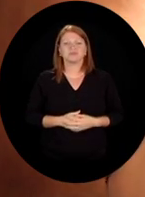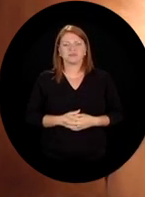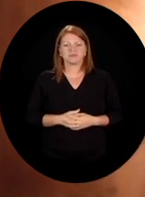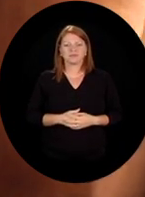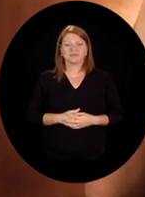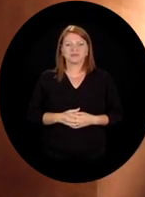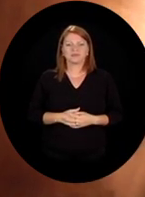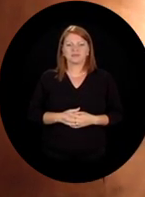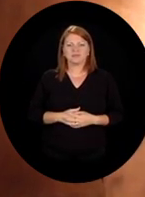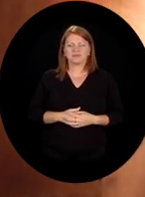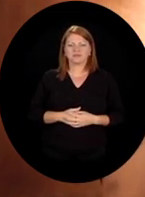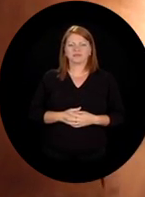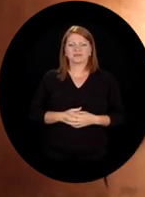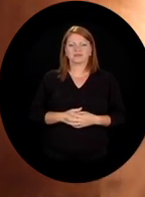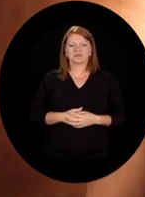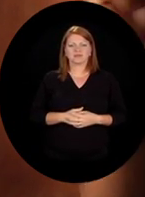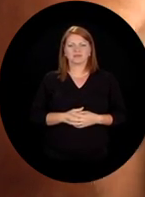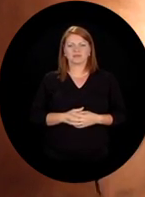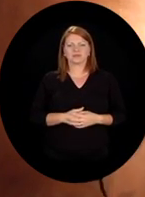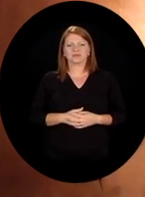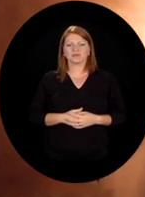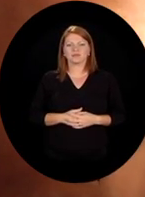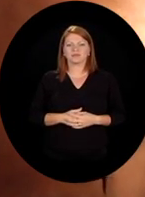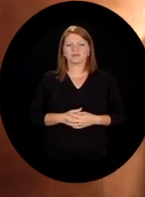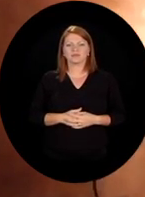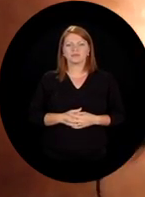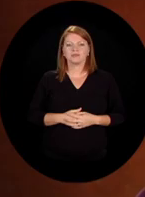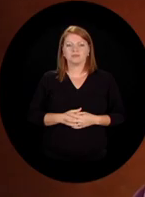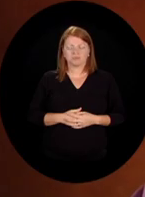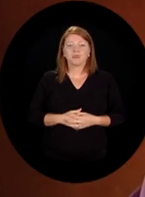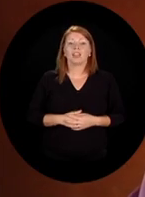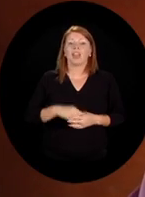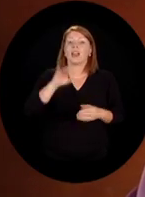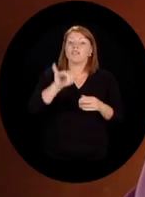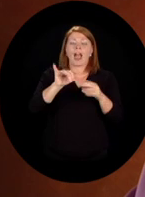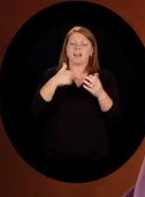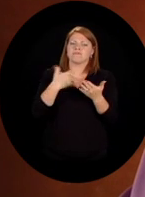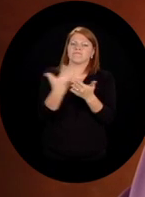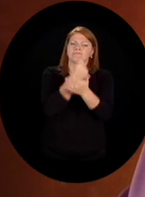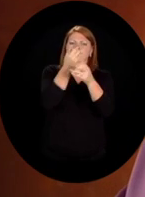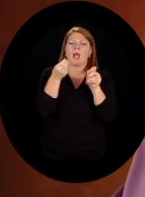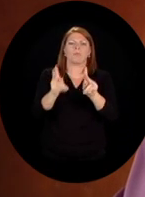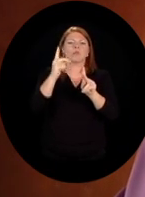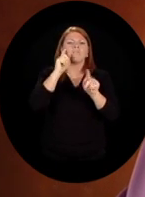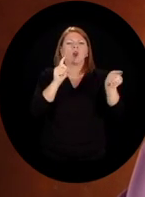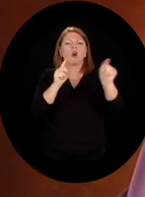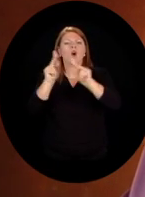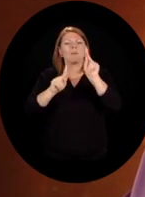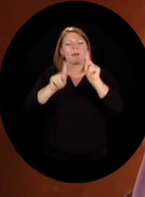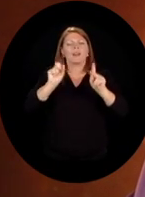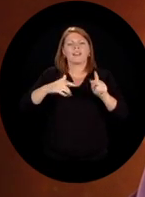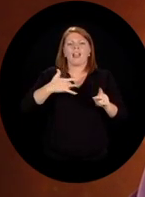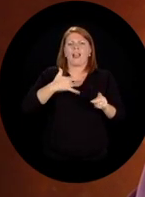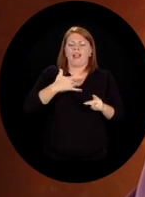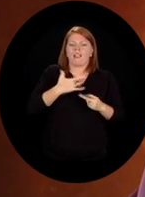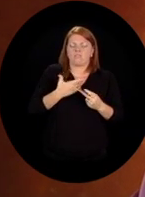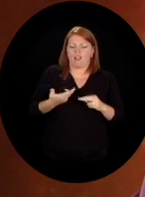and RSA helped me to set expectations for success. It's an opportunity for you to invest in